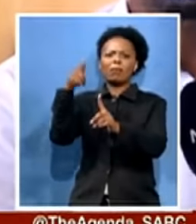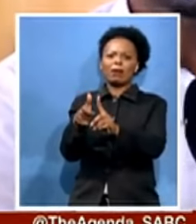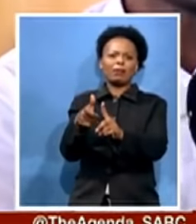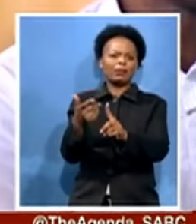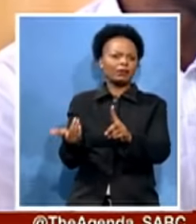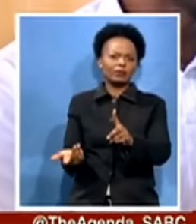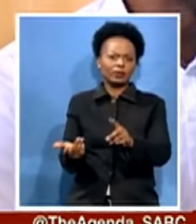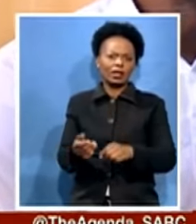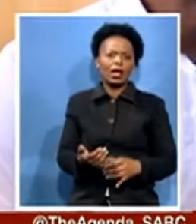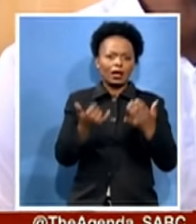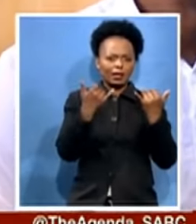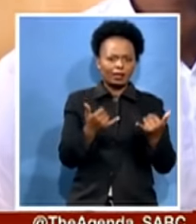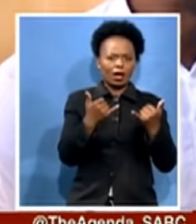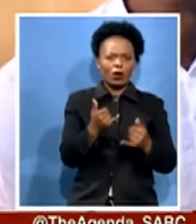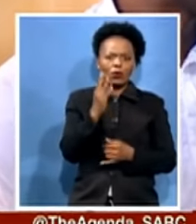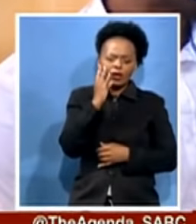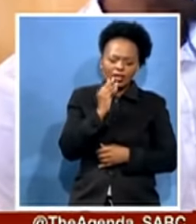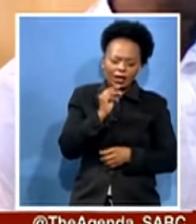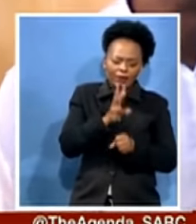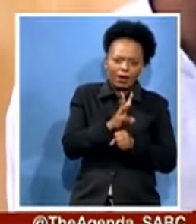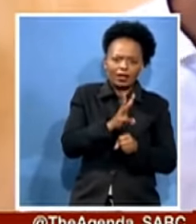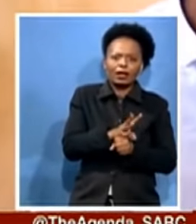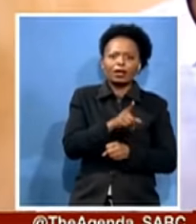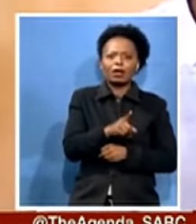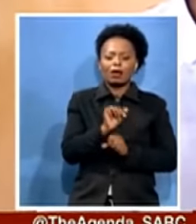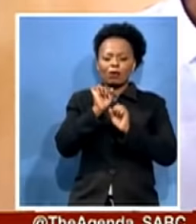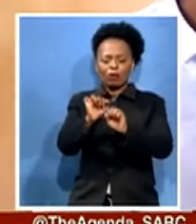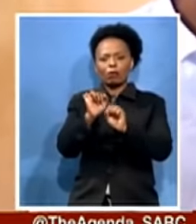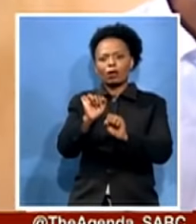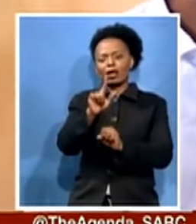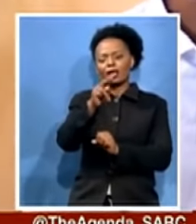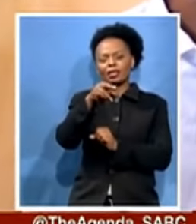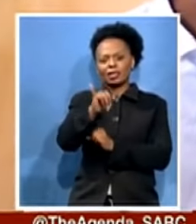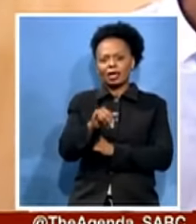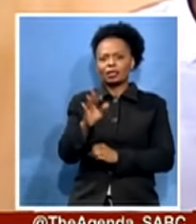explaining to us more in detail of what happened. Mama, sibonge kakhulu isikhathi sakho.